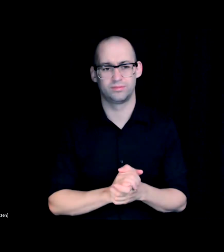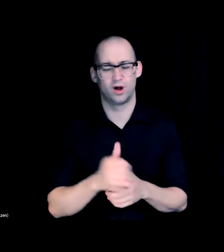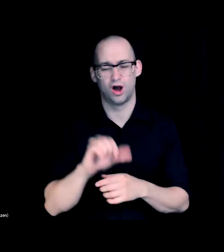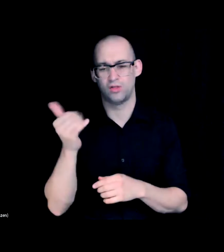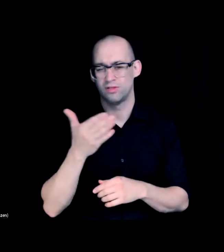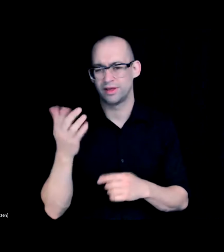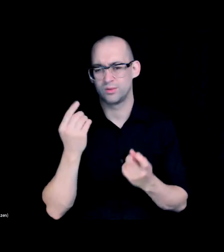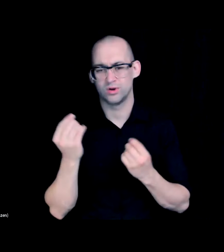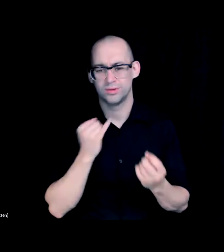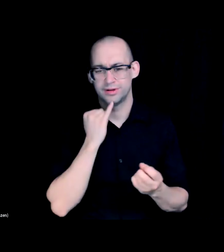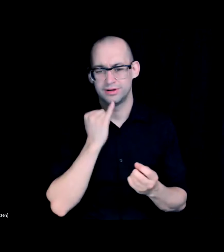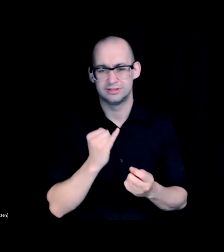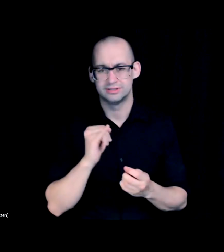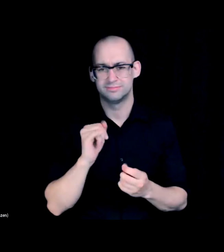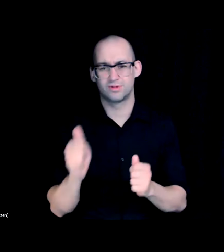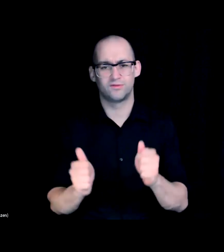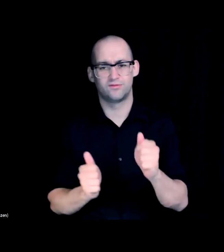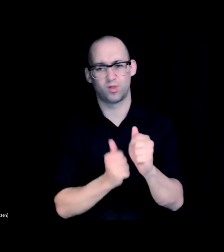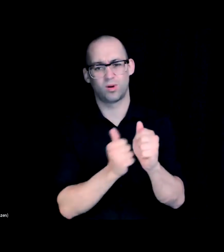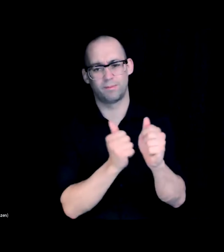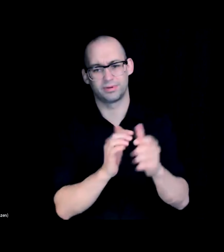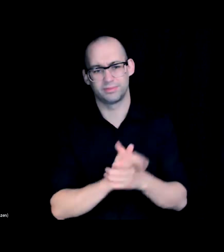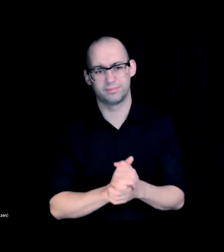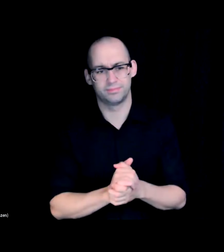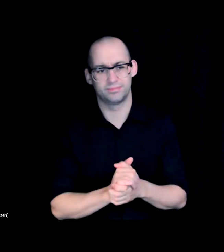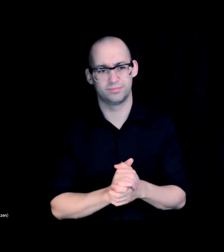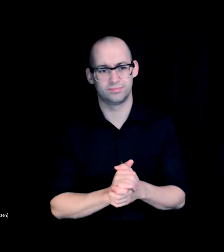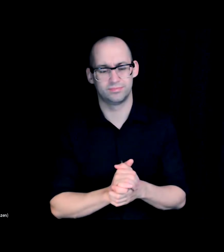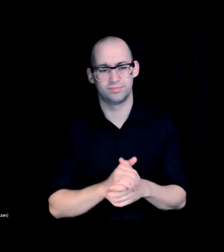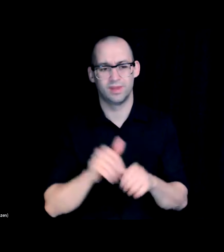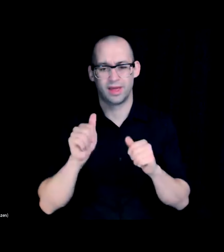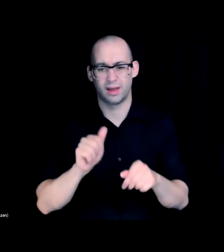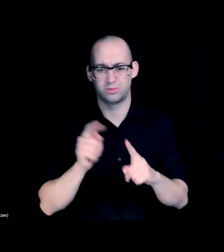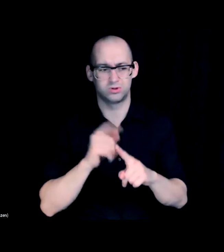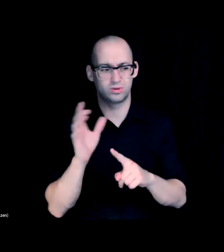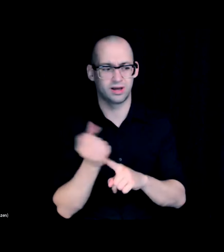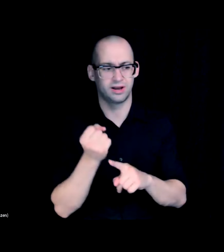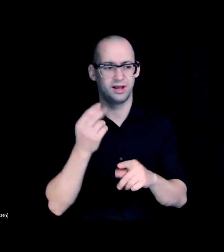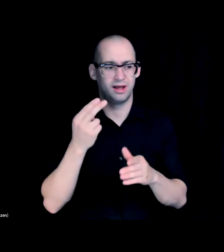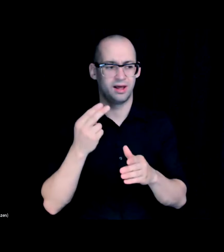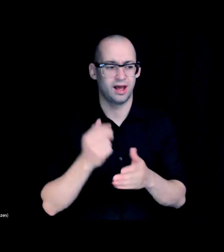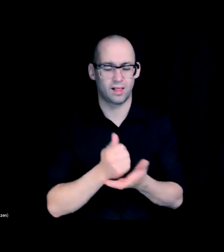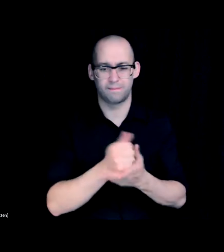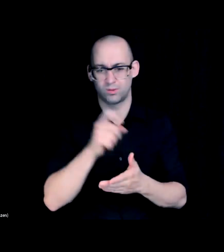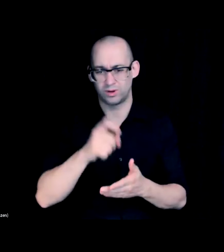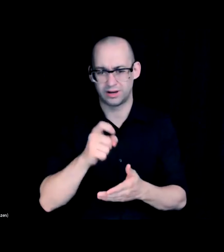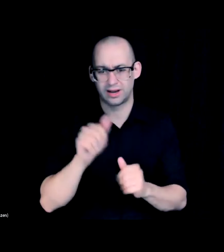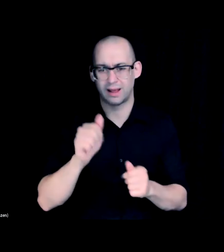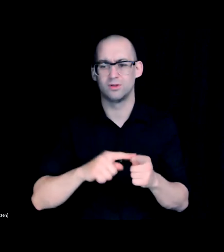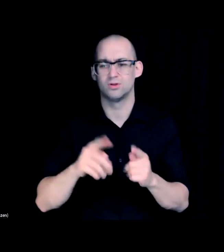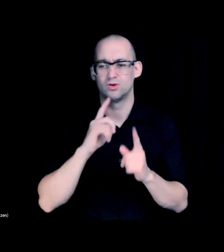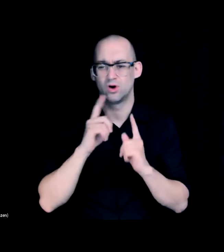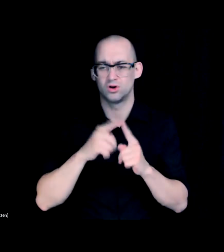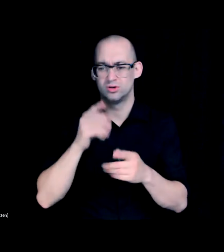is those follow-ups. So, were you able to get the help that you need? Do you need to talk to someone? Do you need in-person help, or do you need to